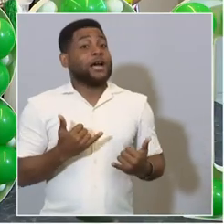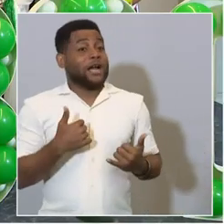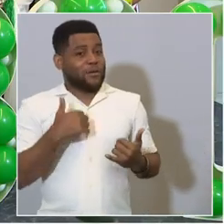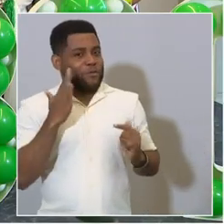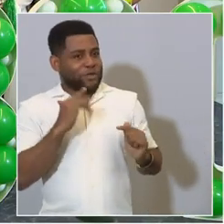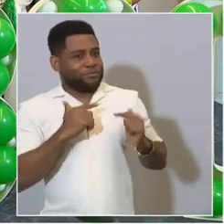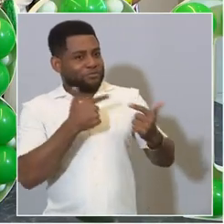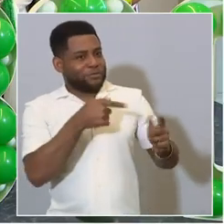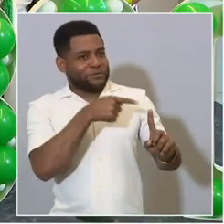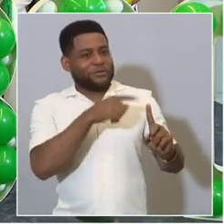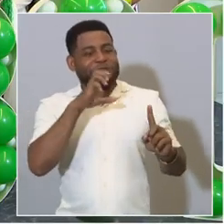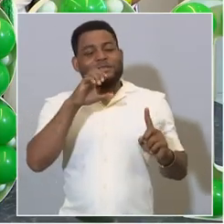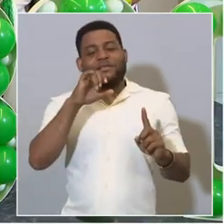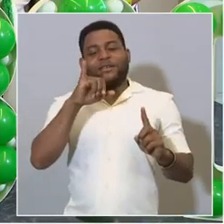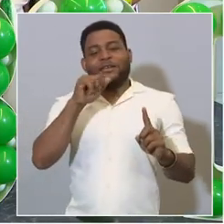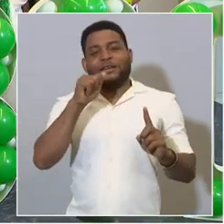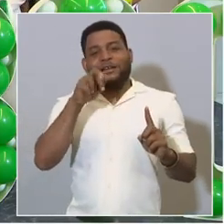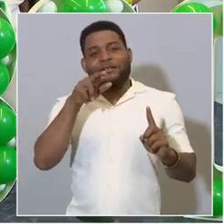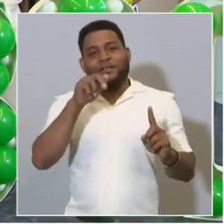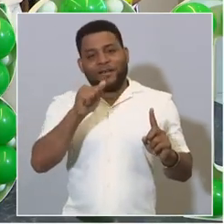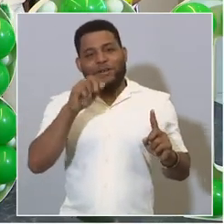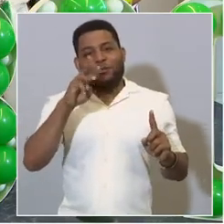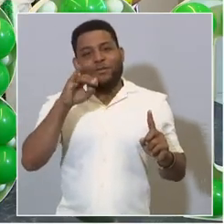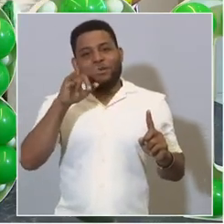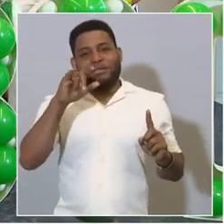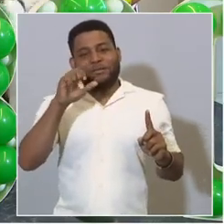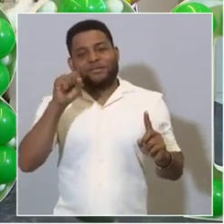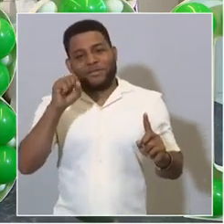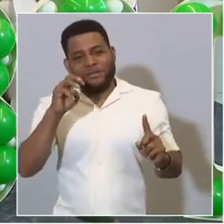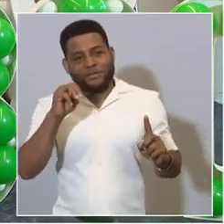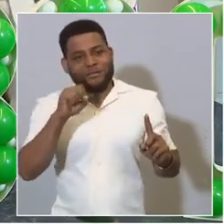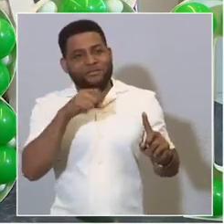her story and her housing journey.